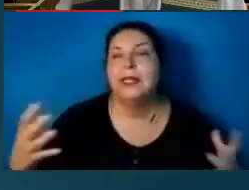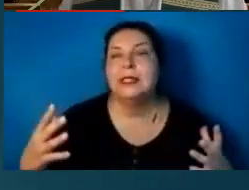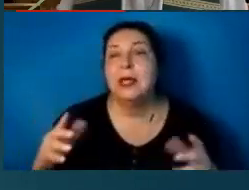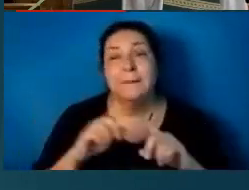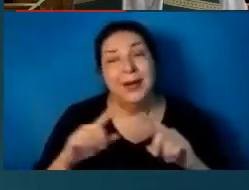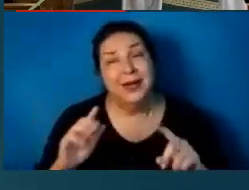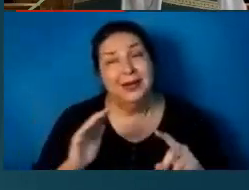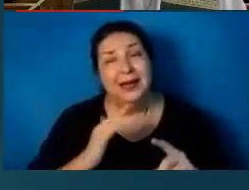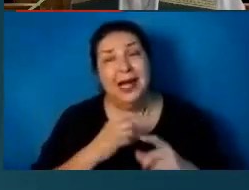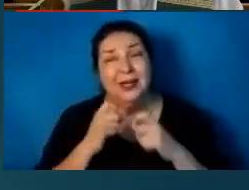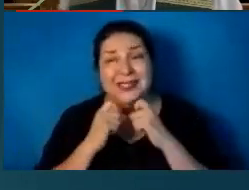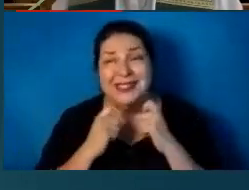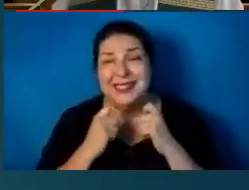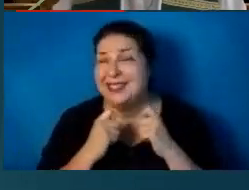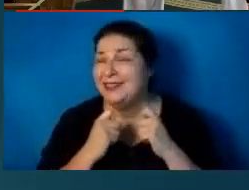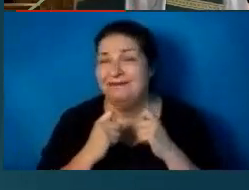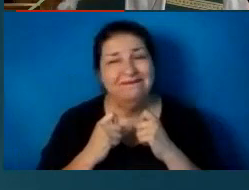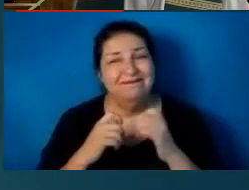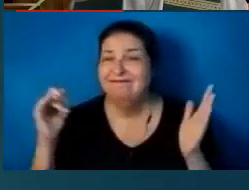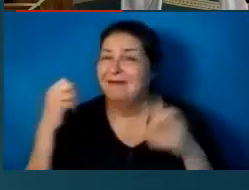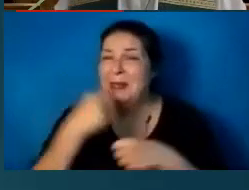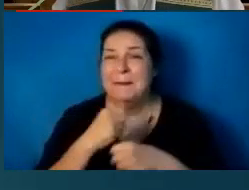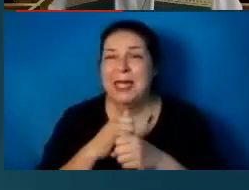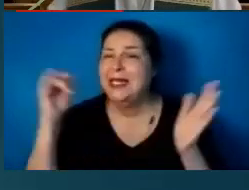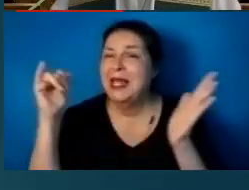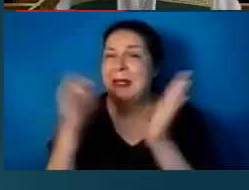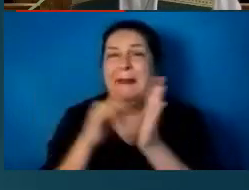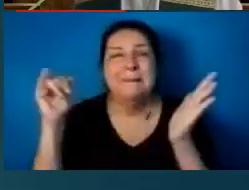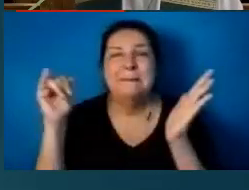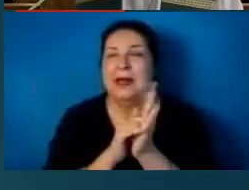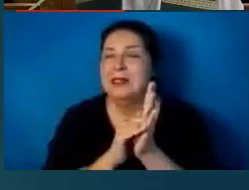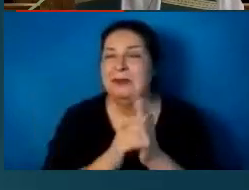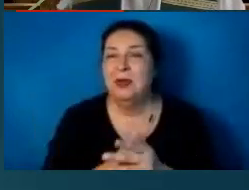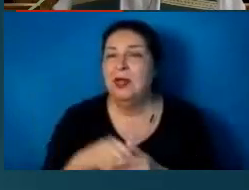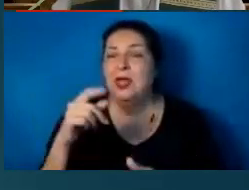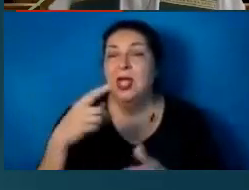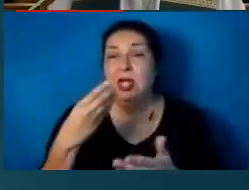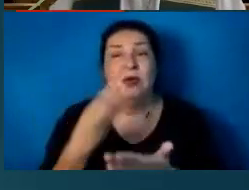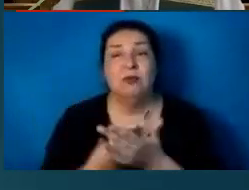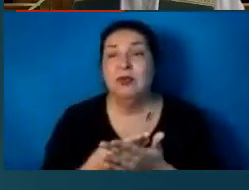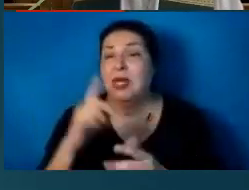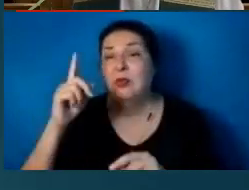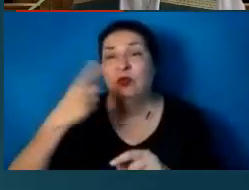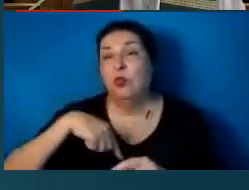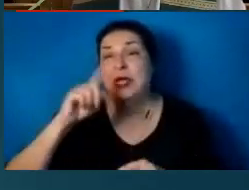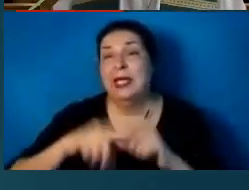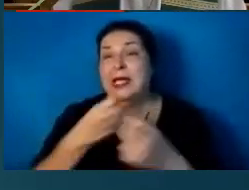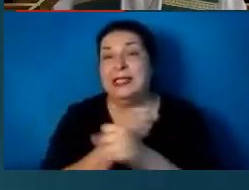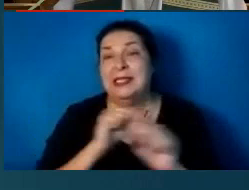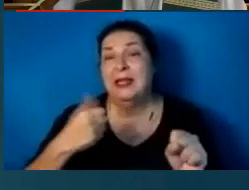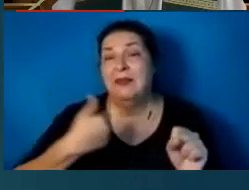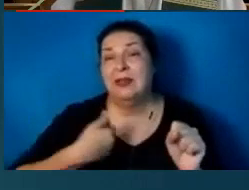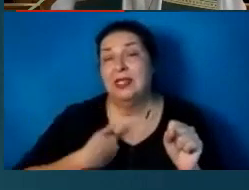that impossible, and we have proved to be unable to rescue ourselves from this or even to resist